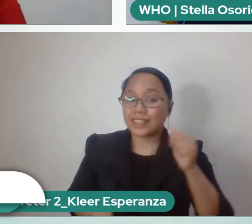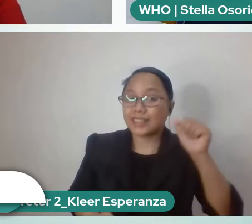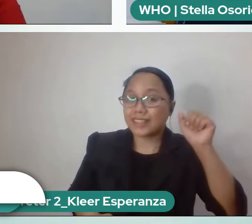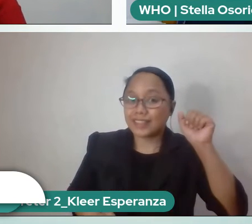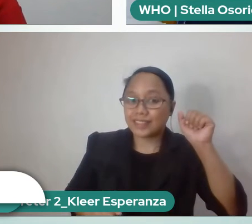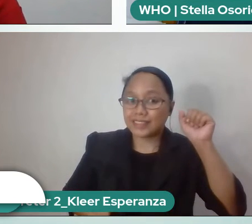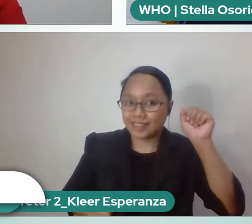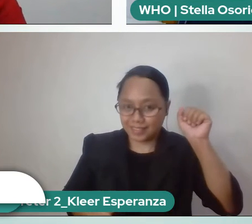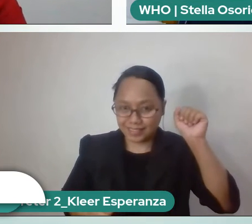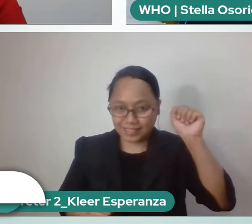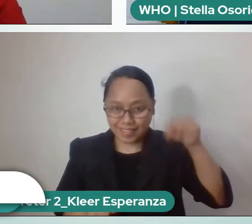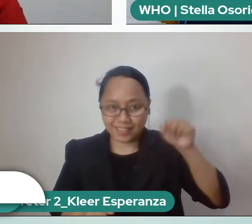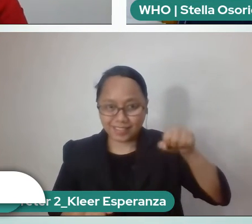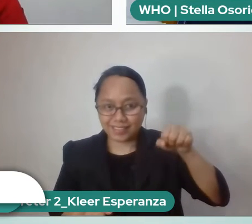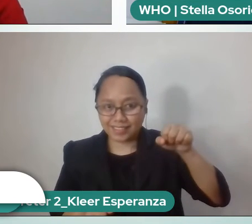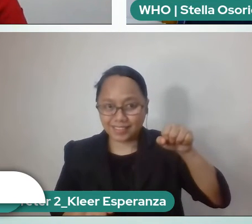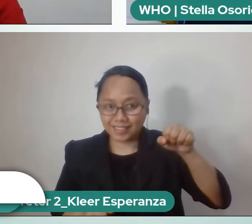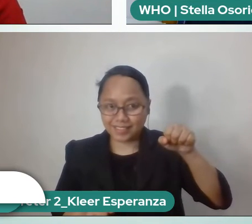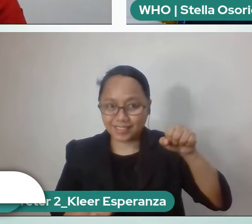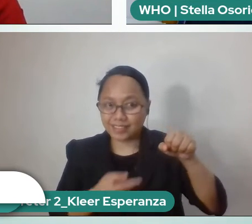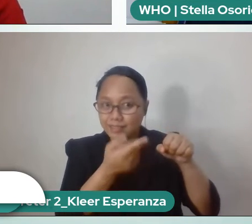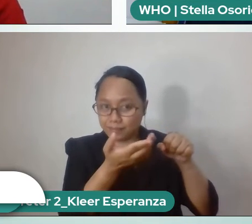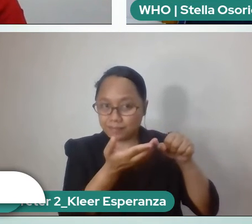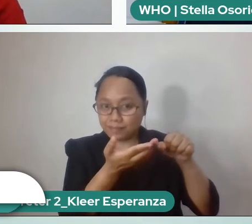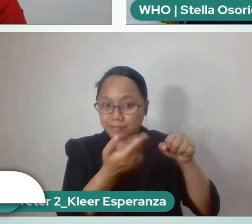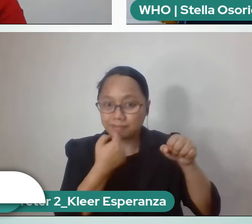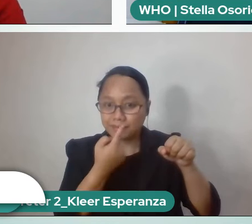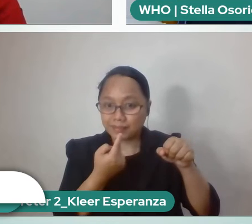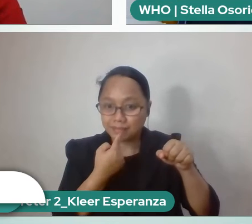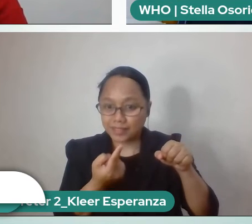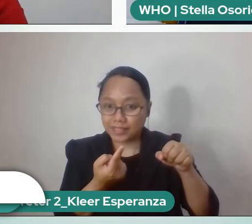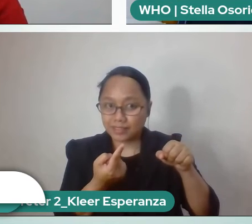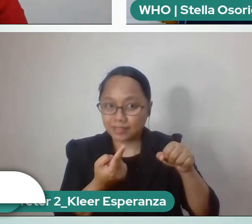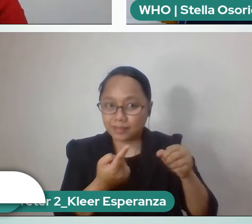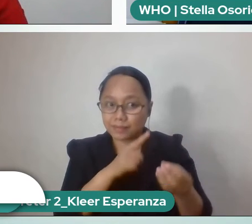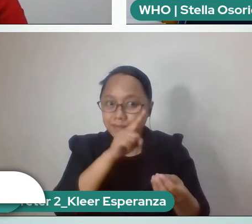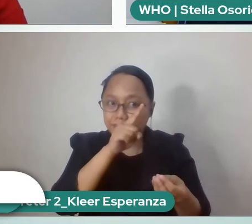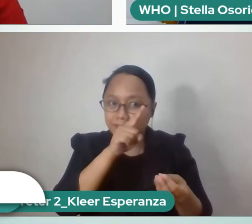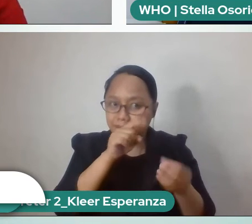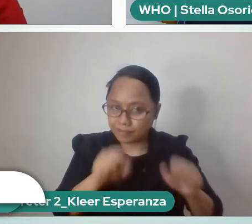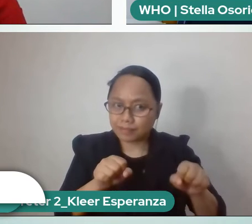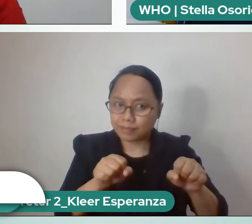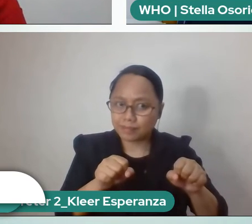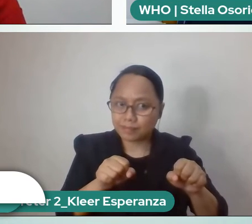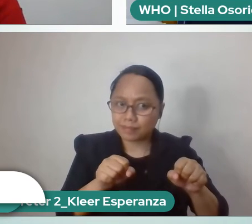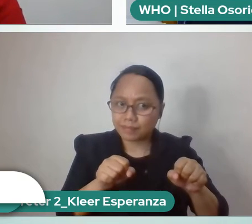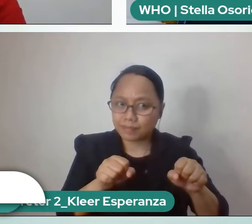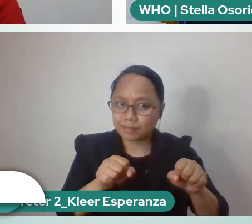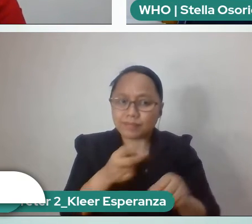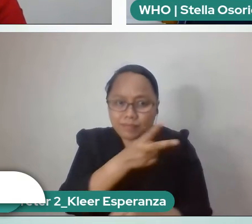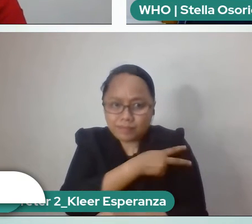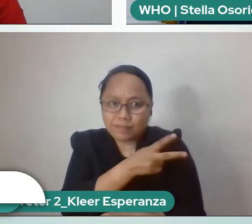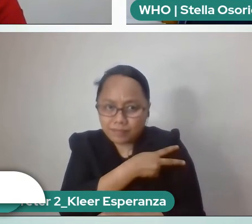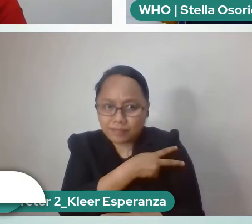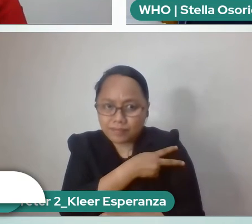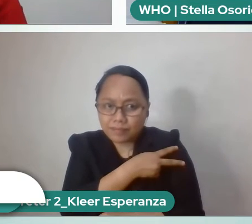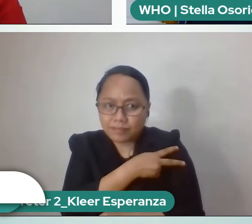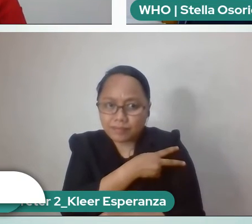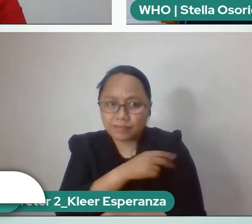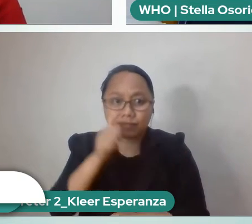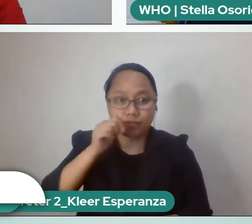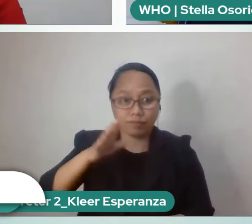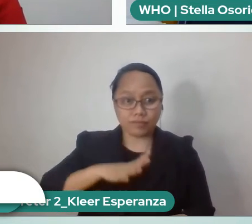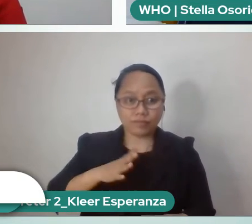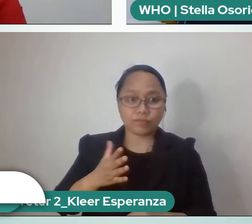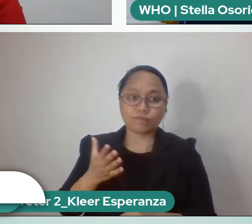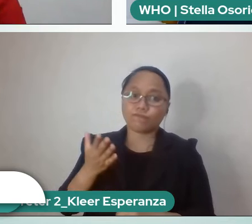main effectiveness of the vaccine is when we can vaccinate one woman